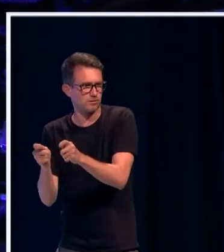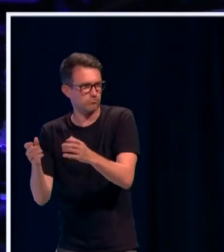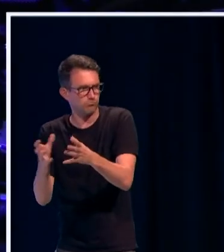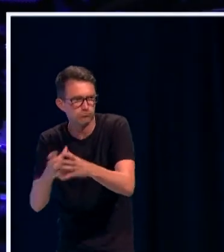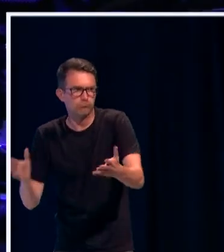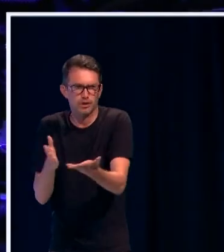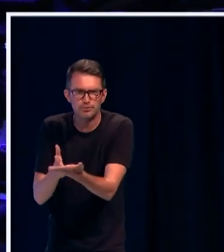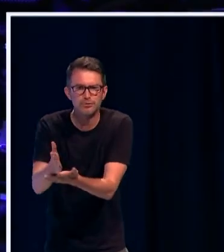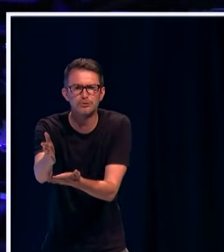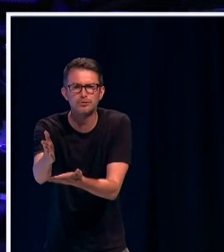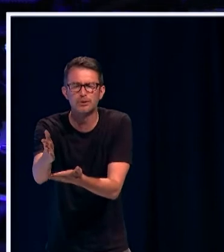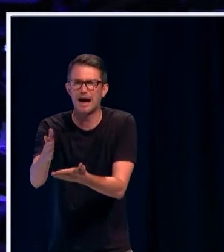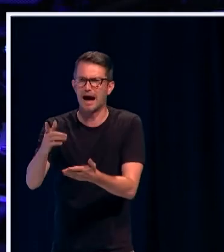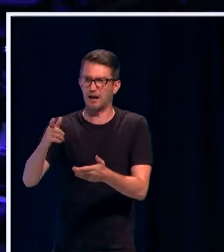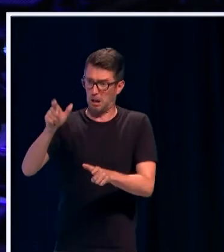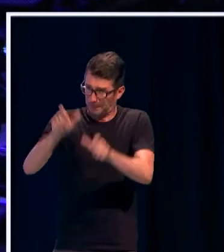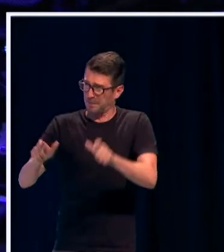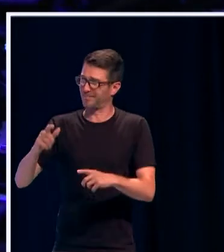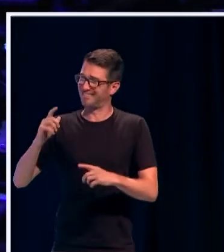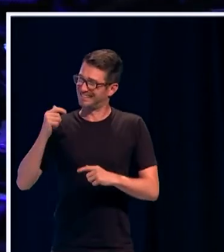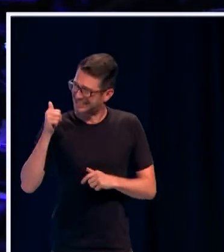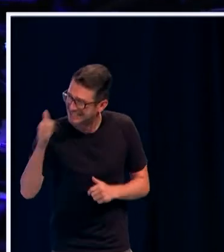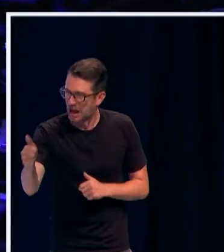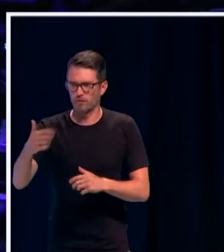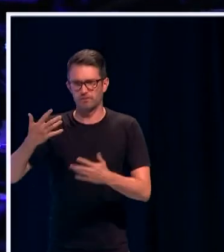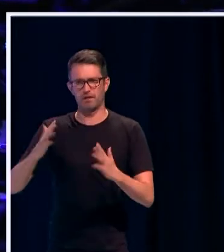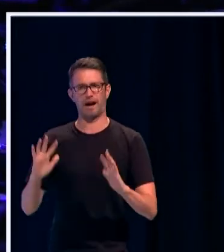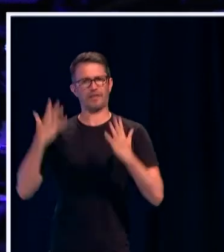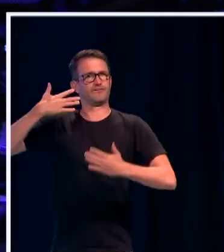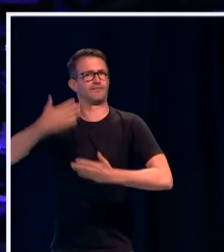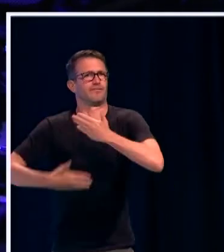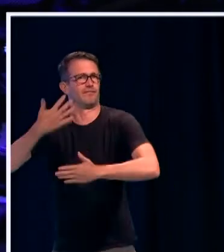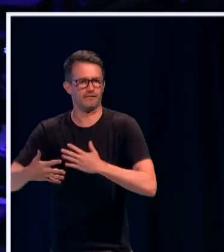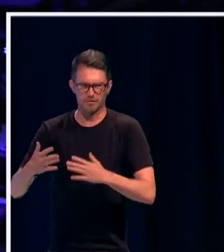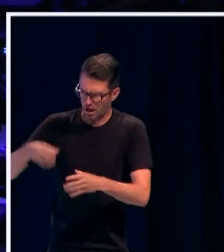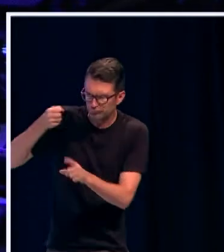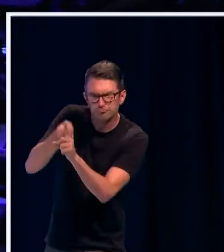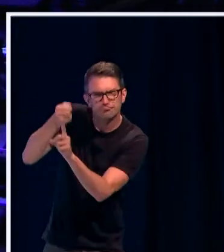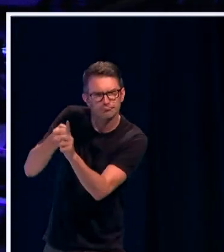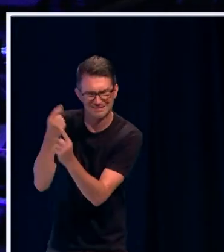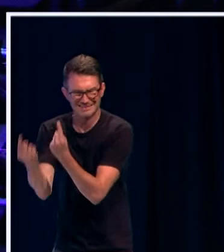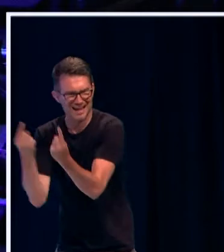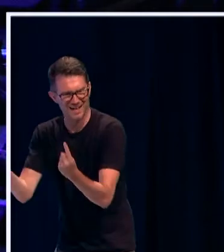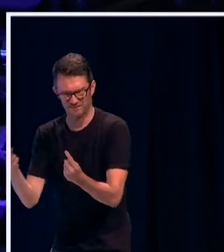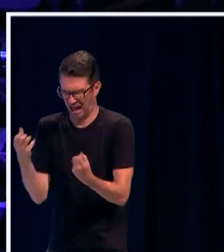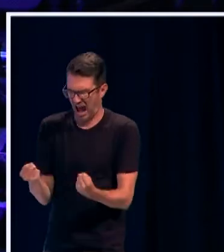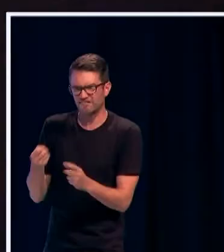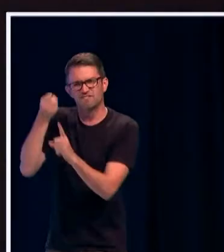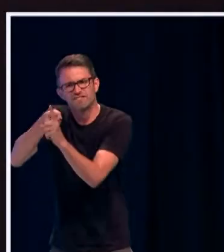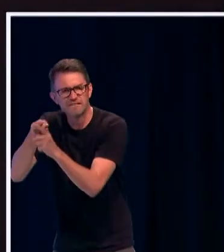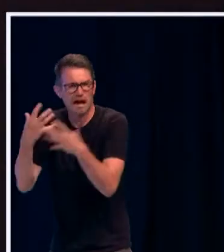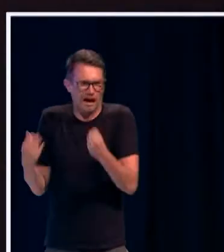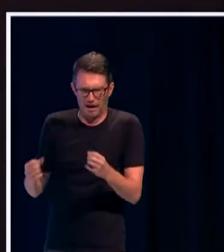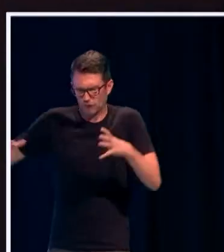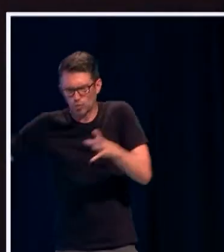grassroots label experience at the global label to do our advocacy and lobby, to sensitize the issue of Indigenous persons